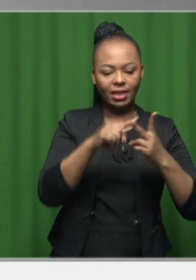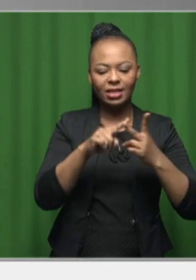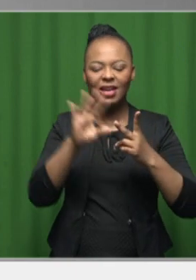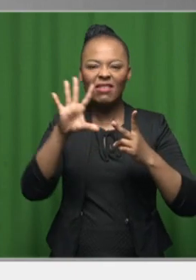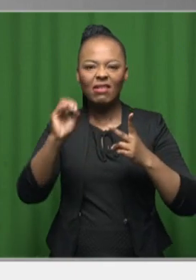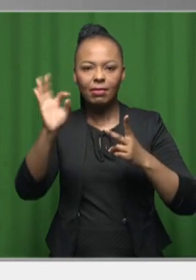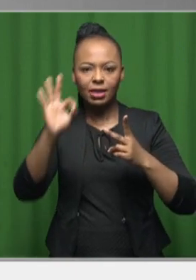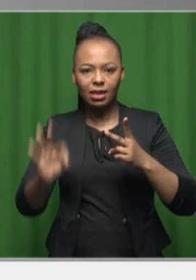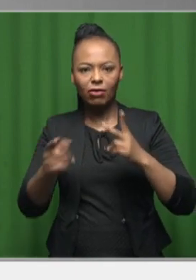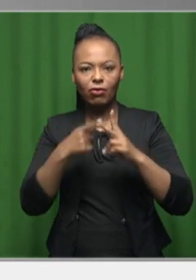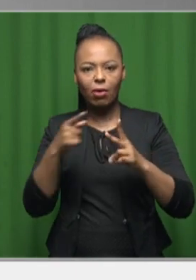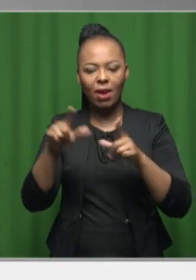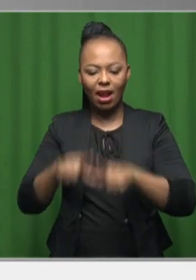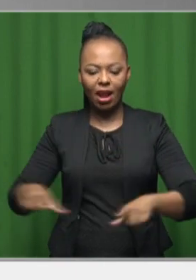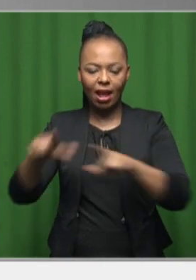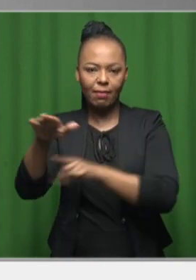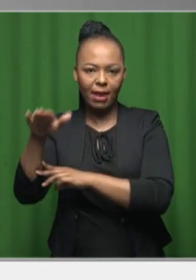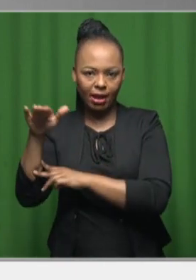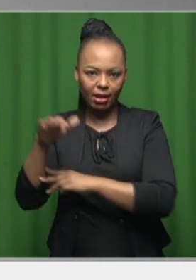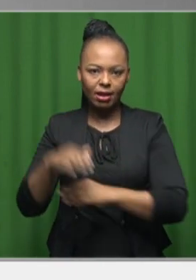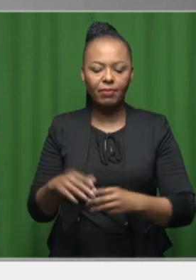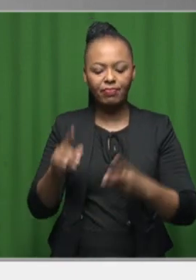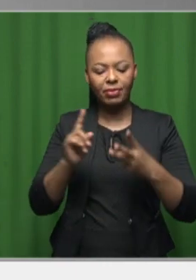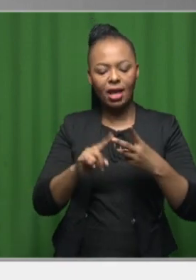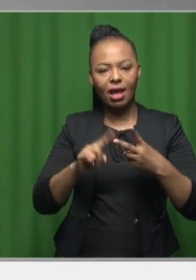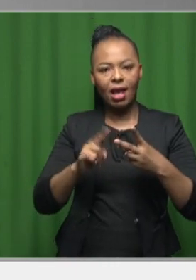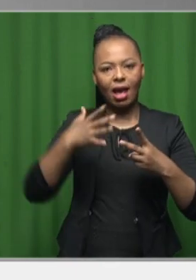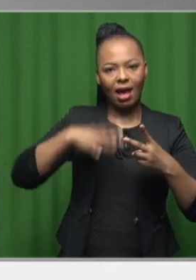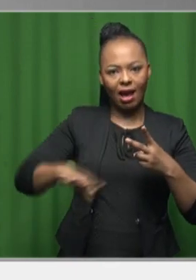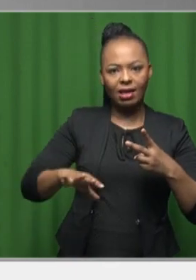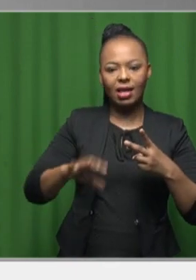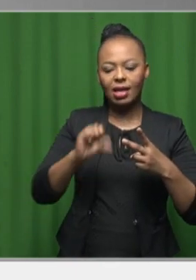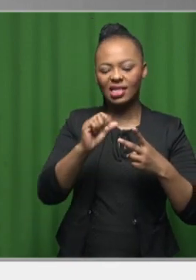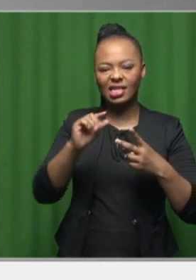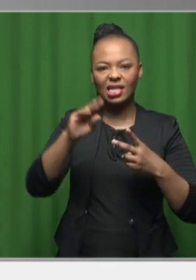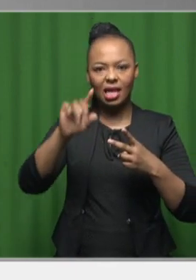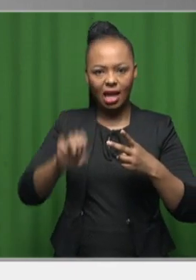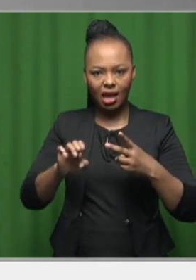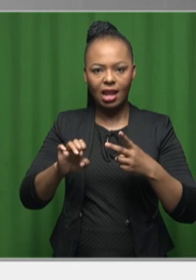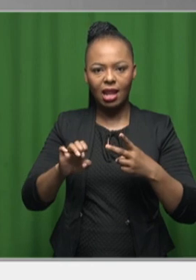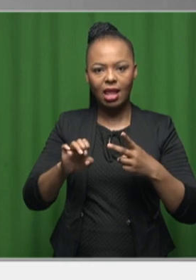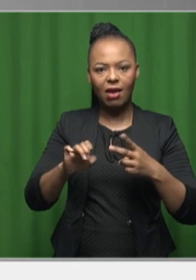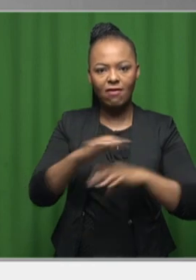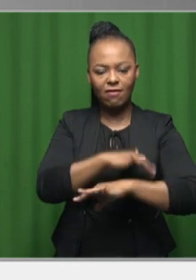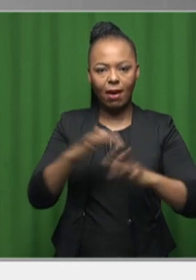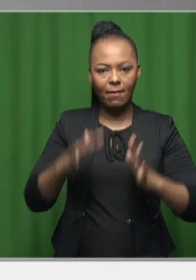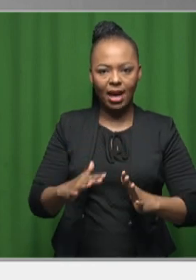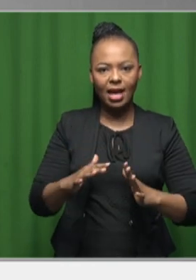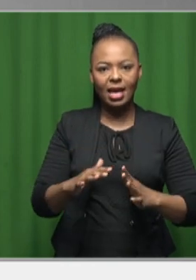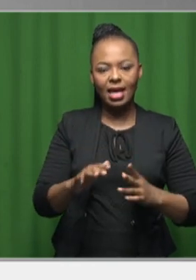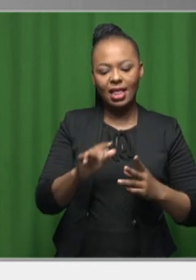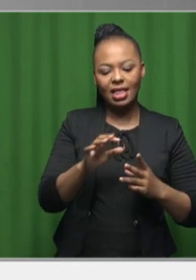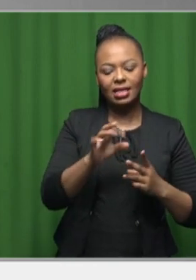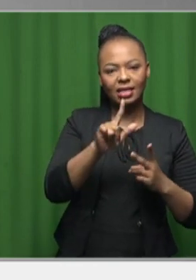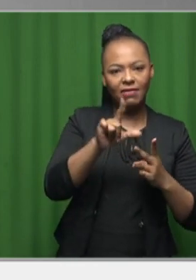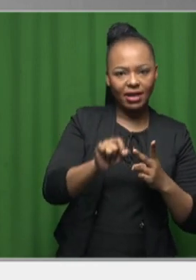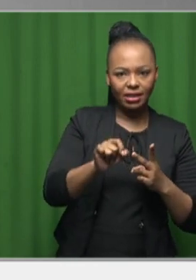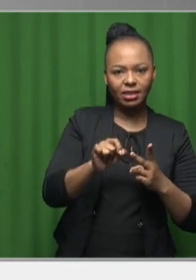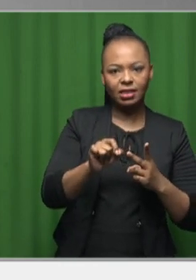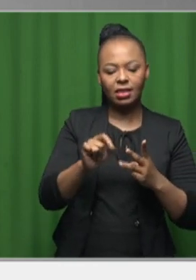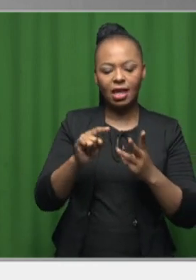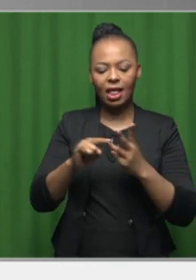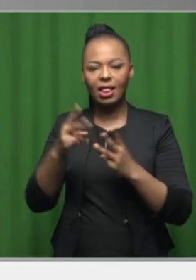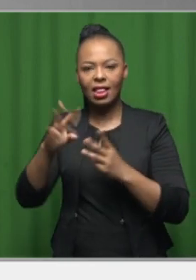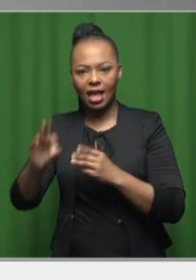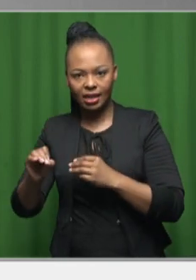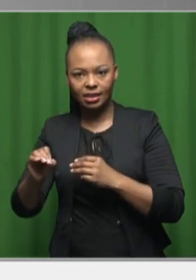our small-scale farmers would be having a 70% grant and 30% loan from the land bank, and